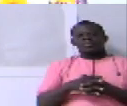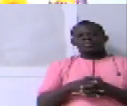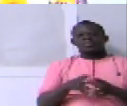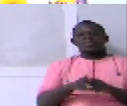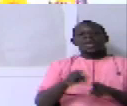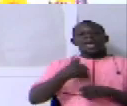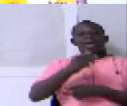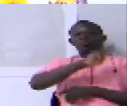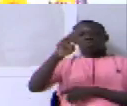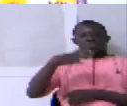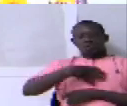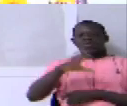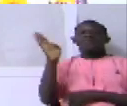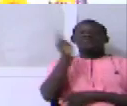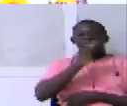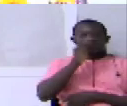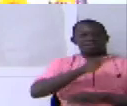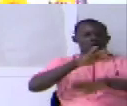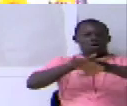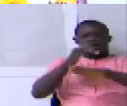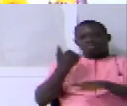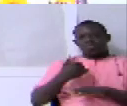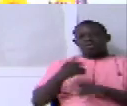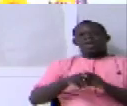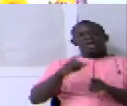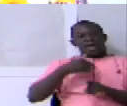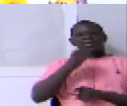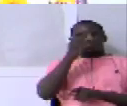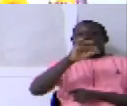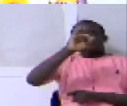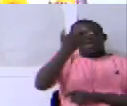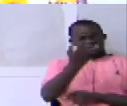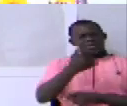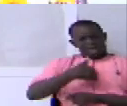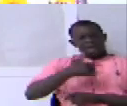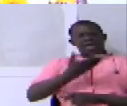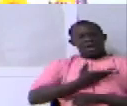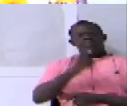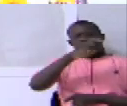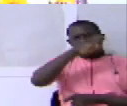don't want to lie to them. I will tell them, yes, I have work experience.